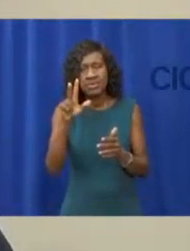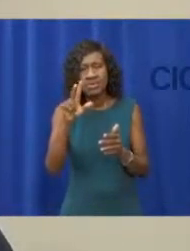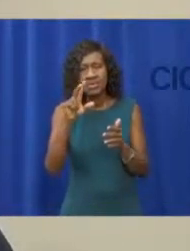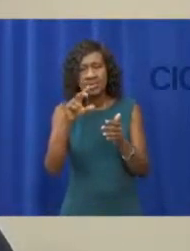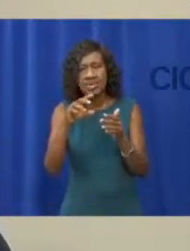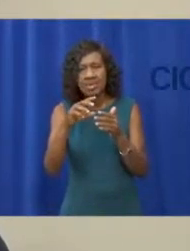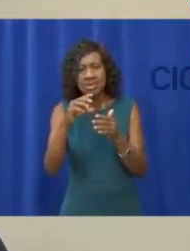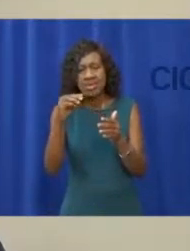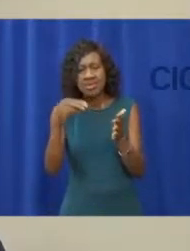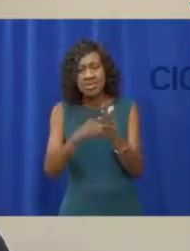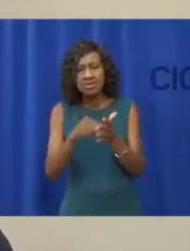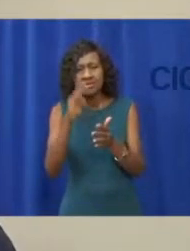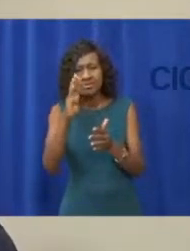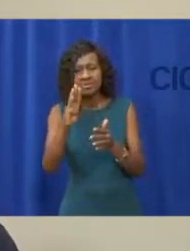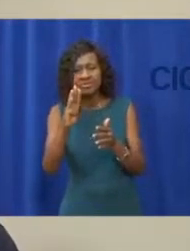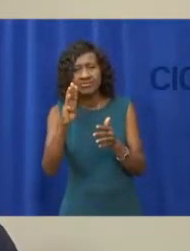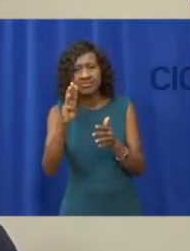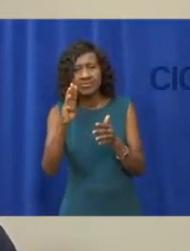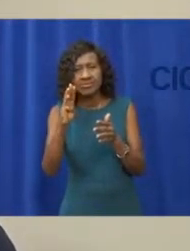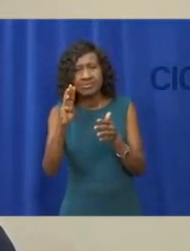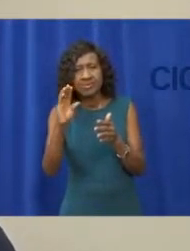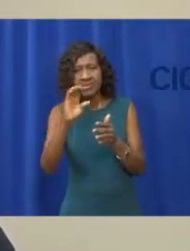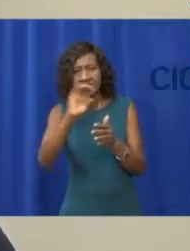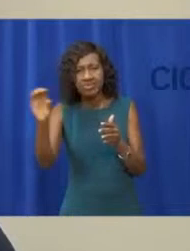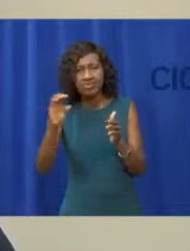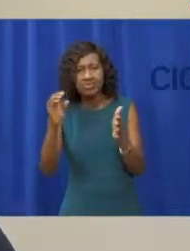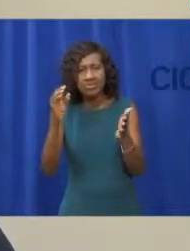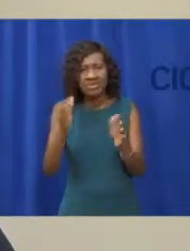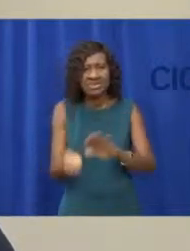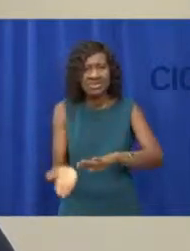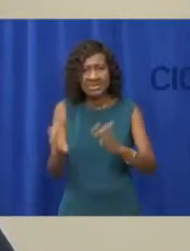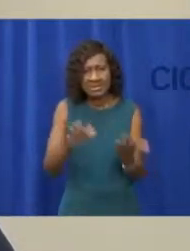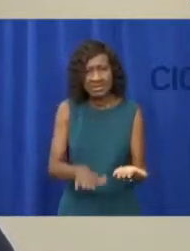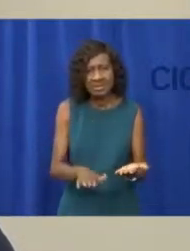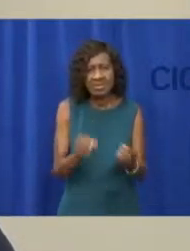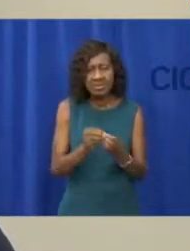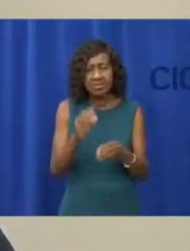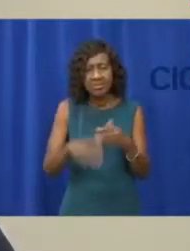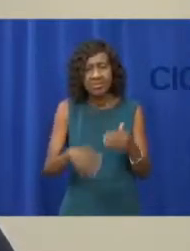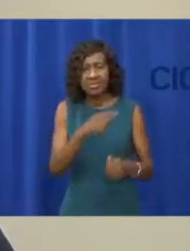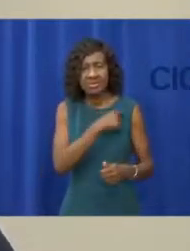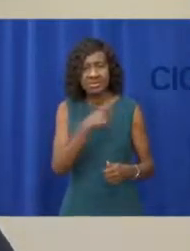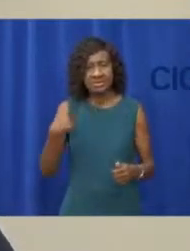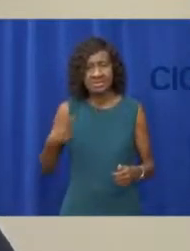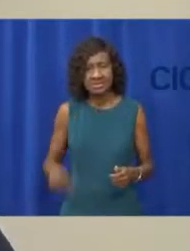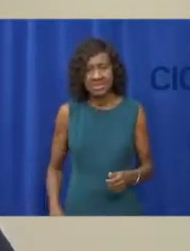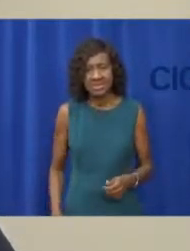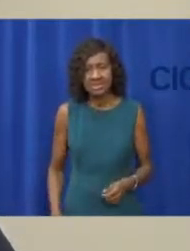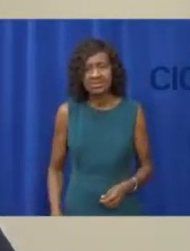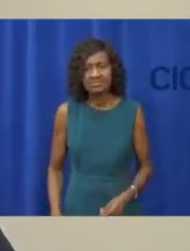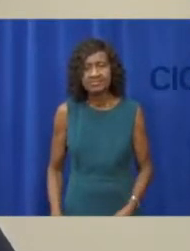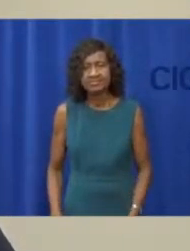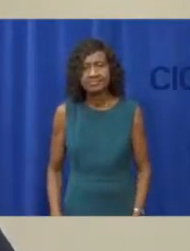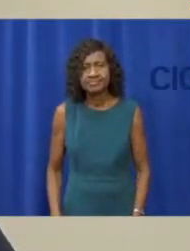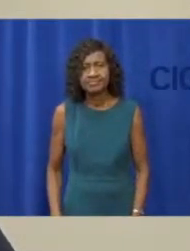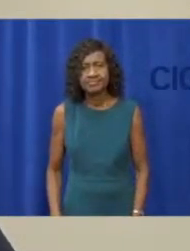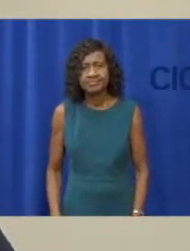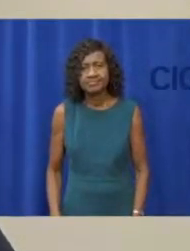3,408 deaths. That's actually more than China had.